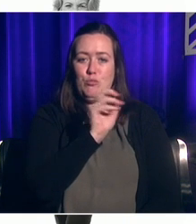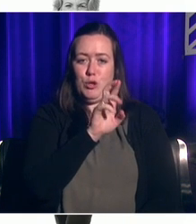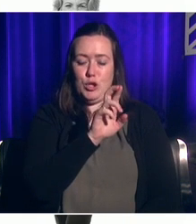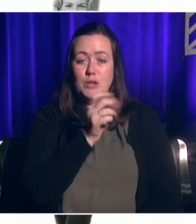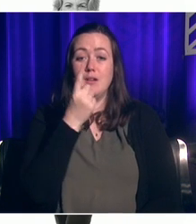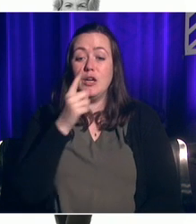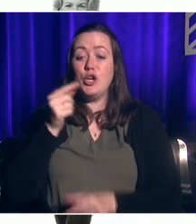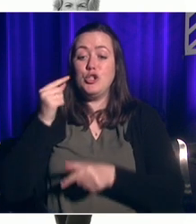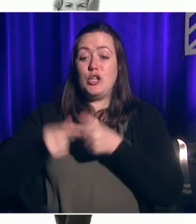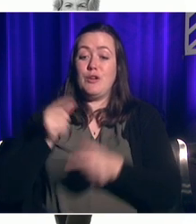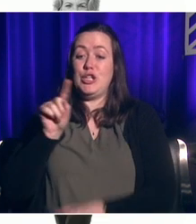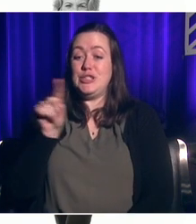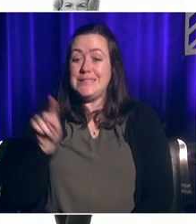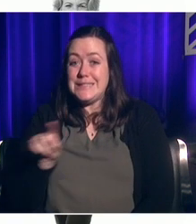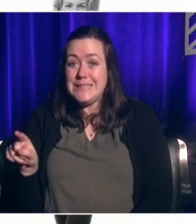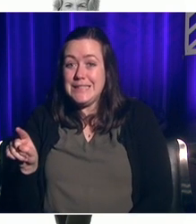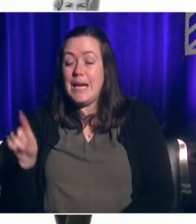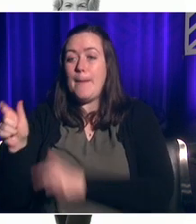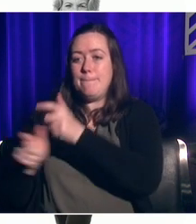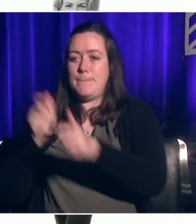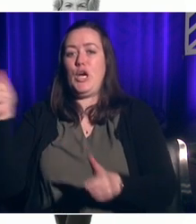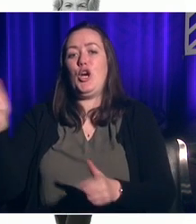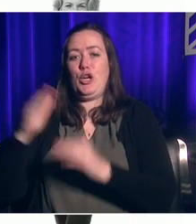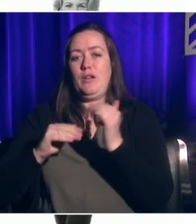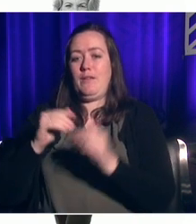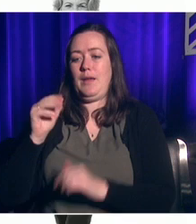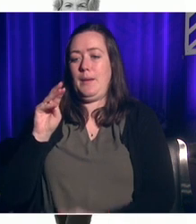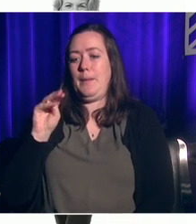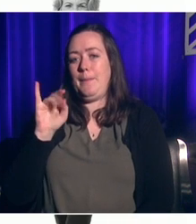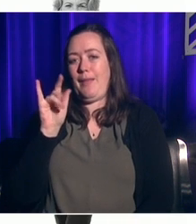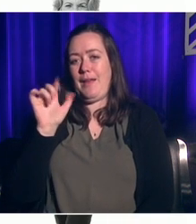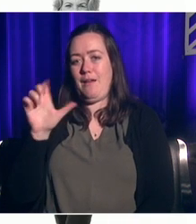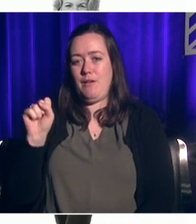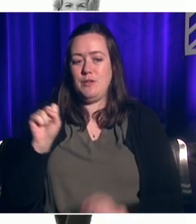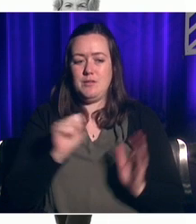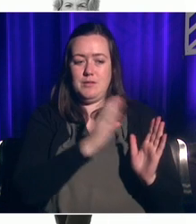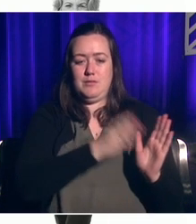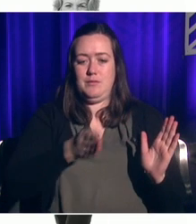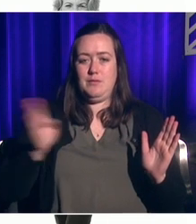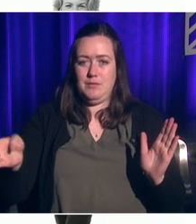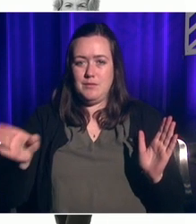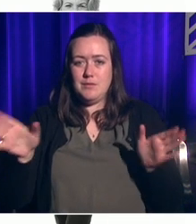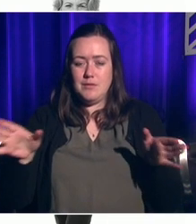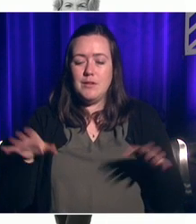larger than the millennial generation. But they're also 50%